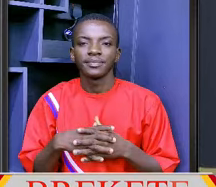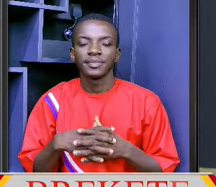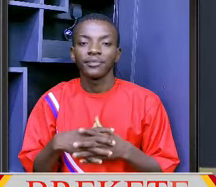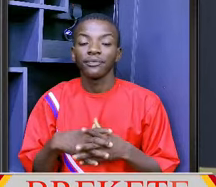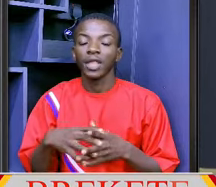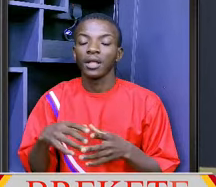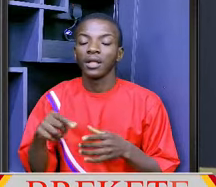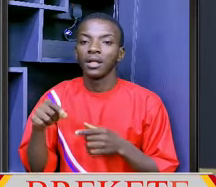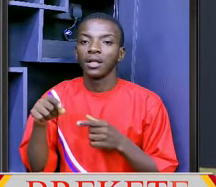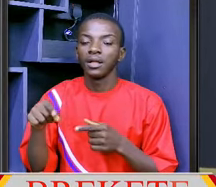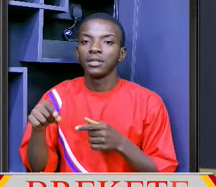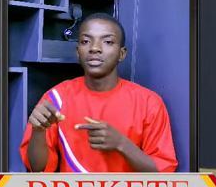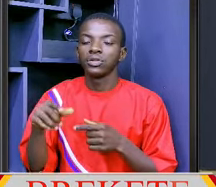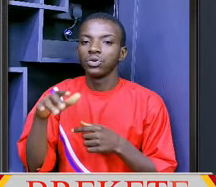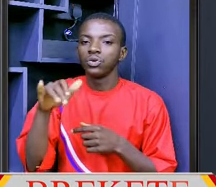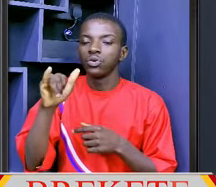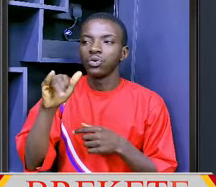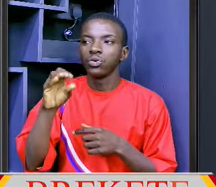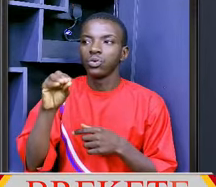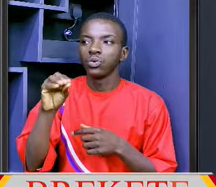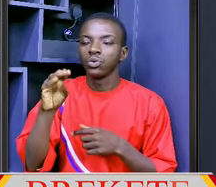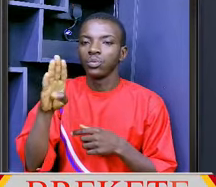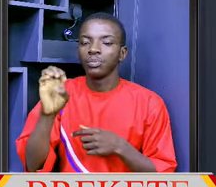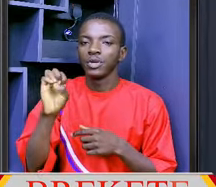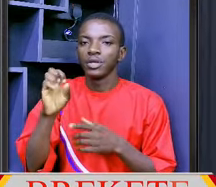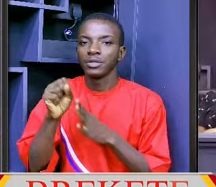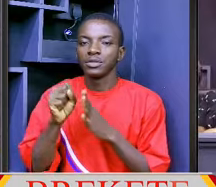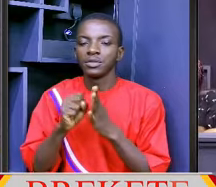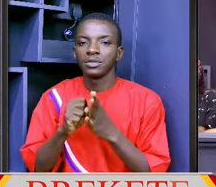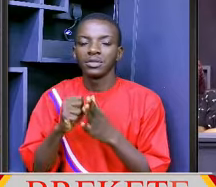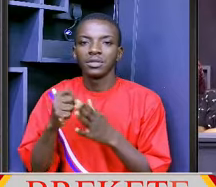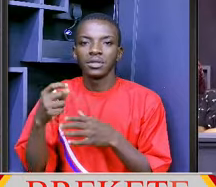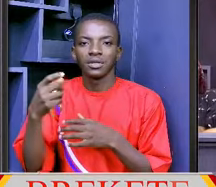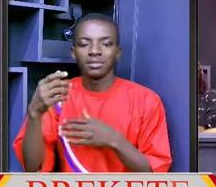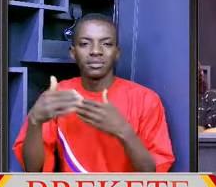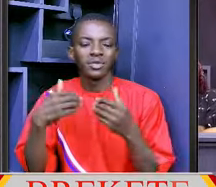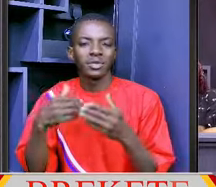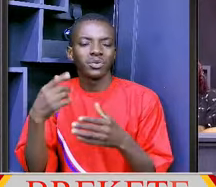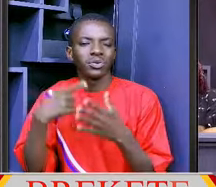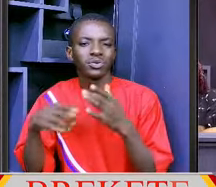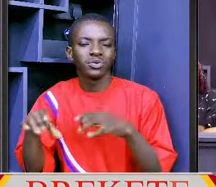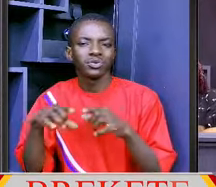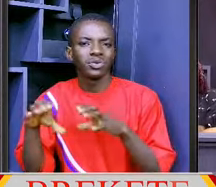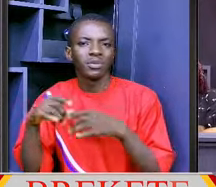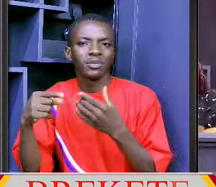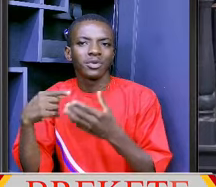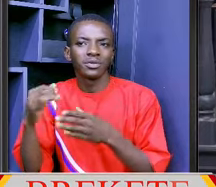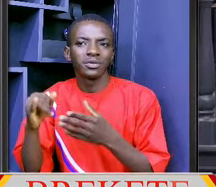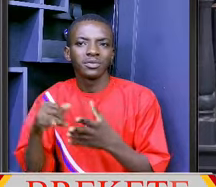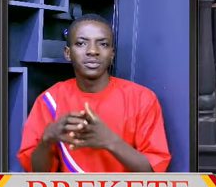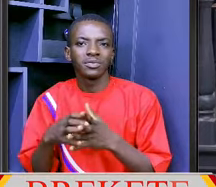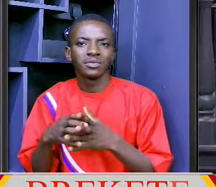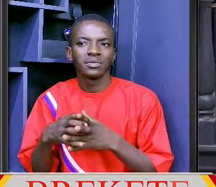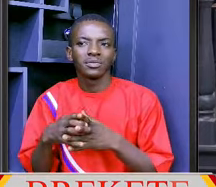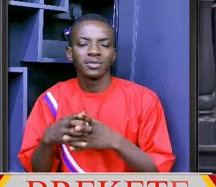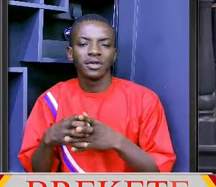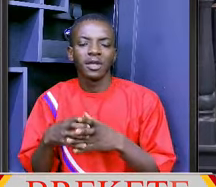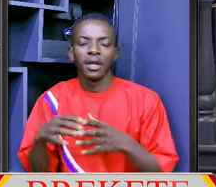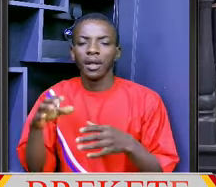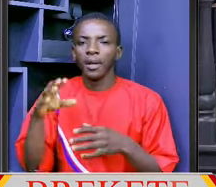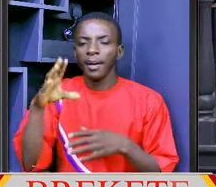So this Yobe state case, what thing we go do about him? And then this man don't give you MD number,